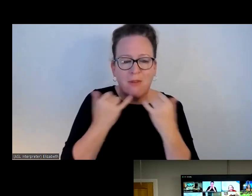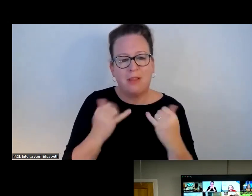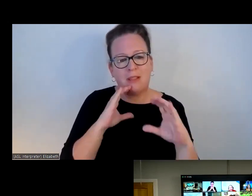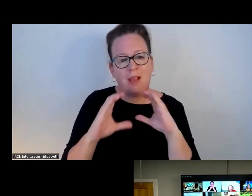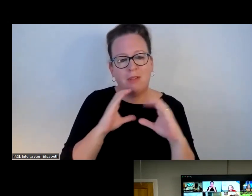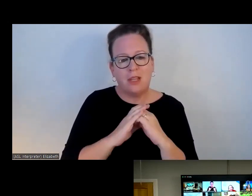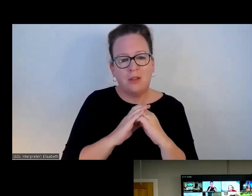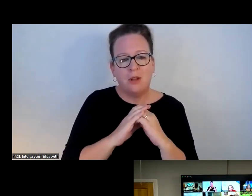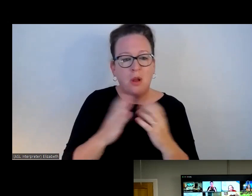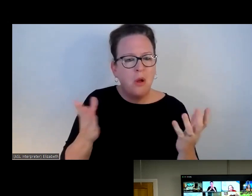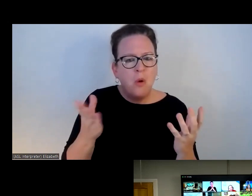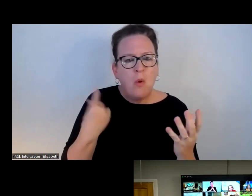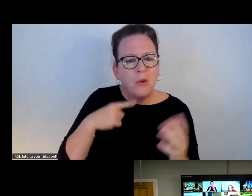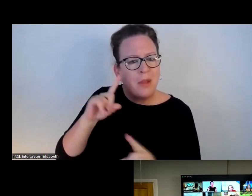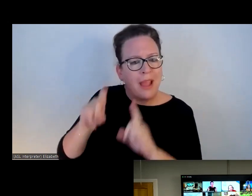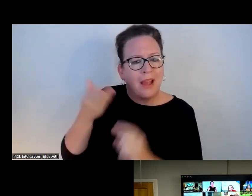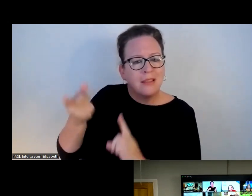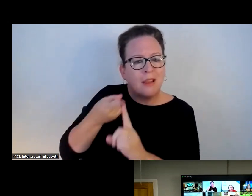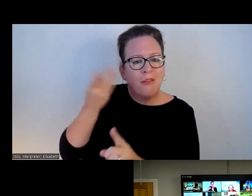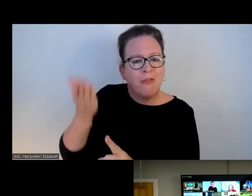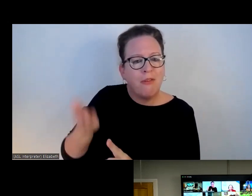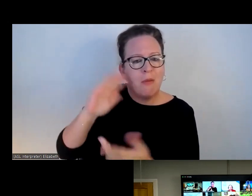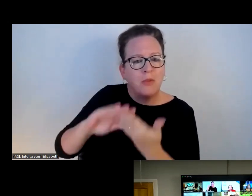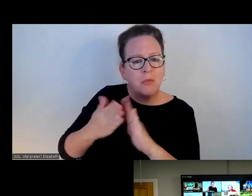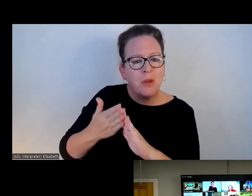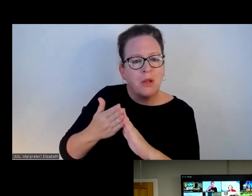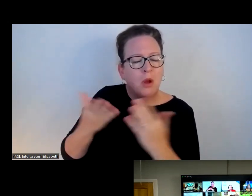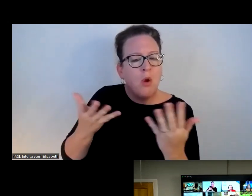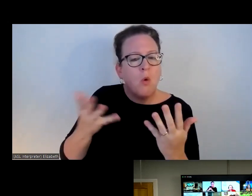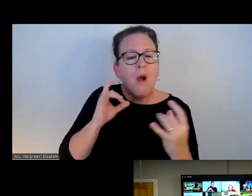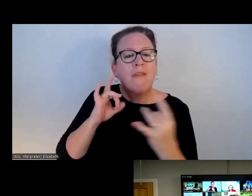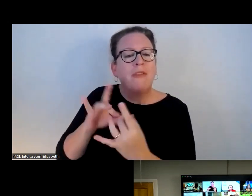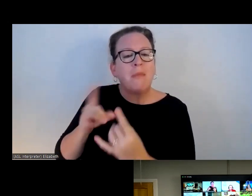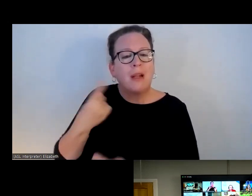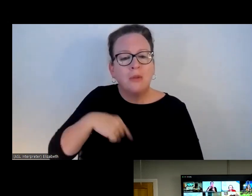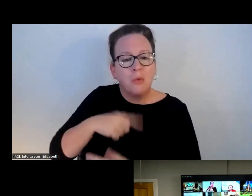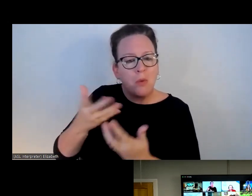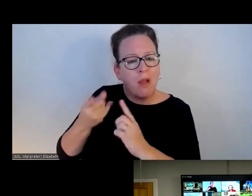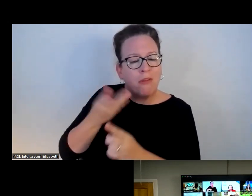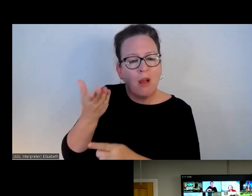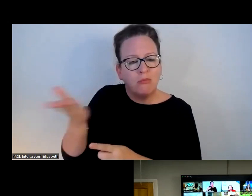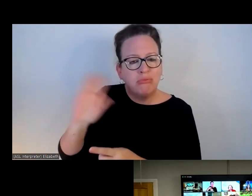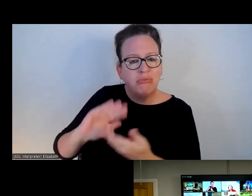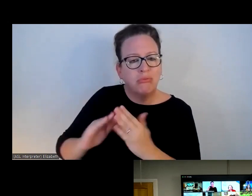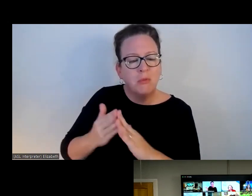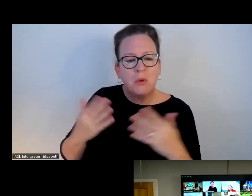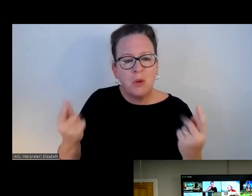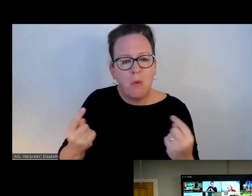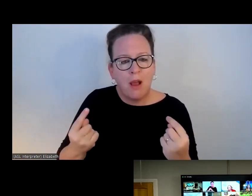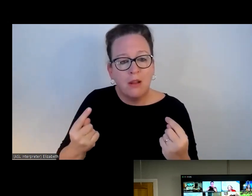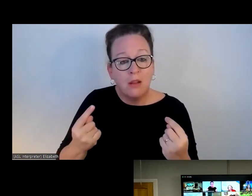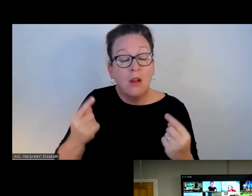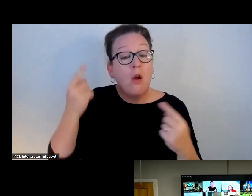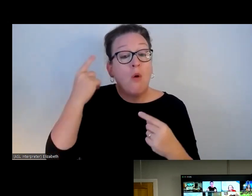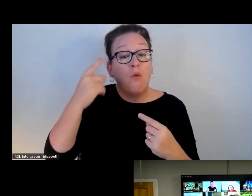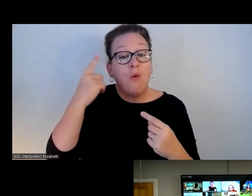to consider or to think about, to give feedback on, so that when we do